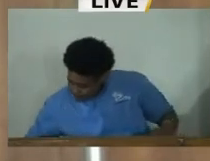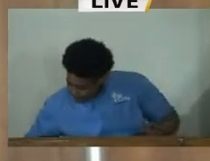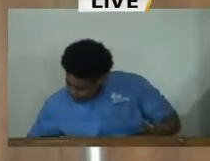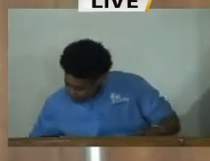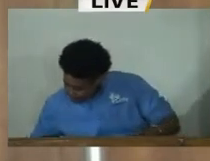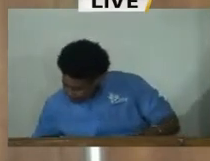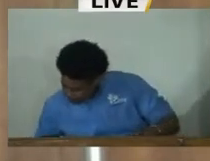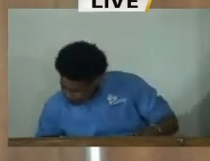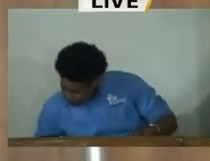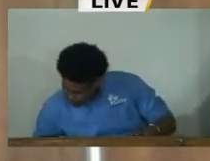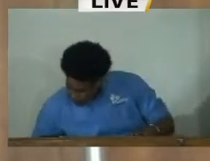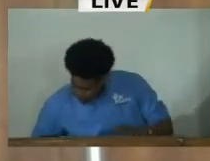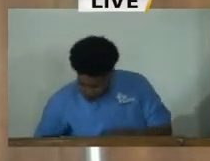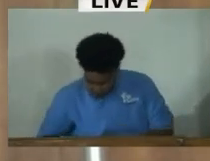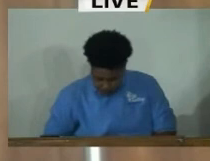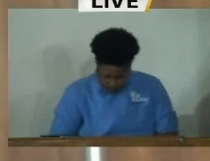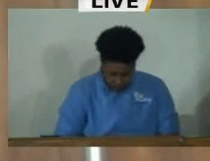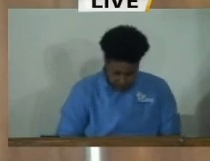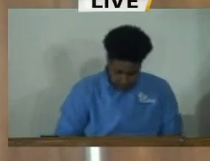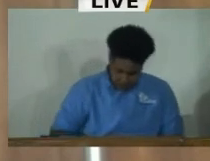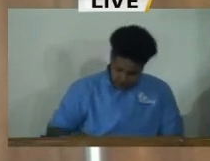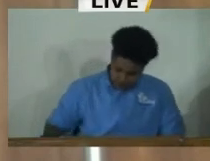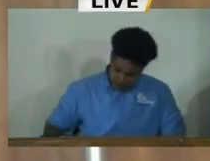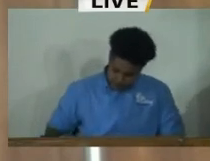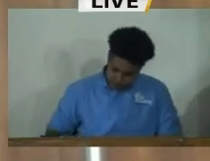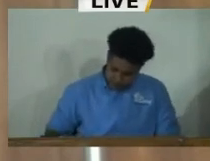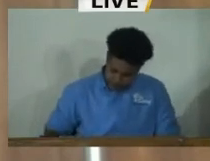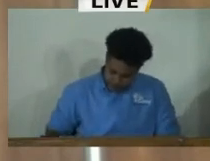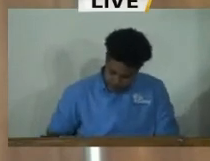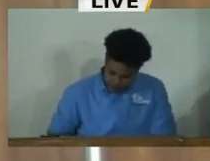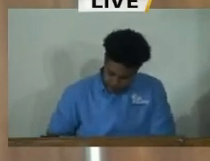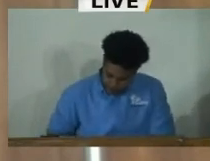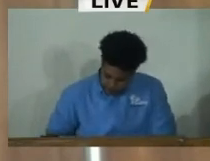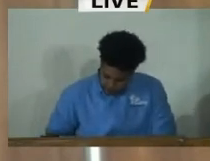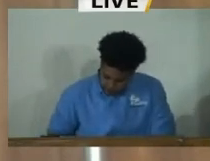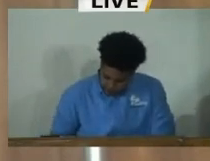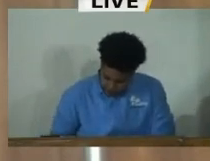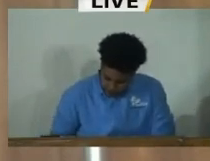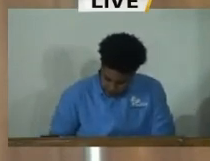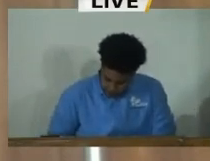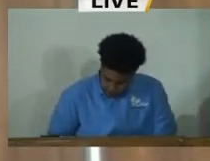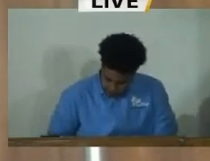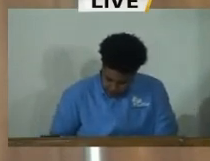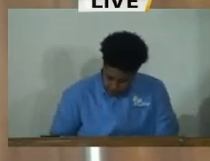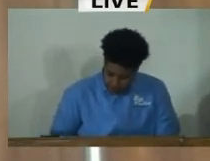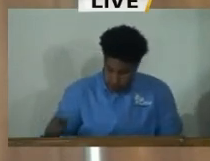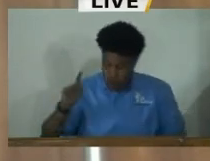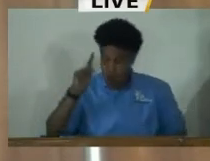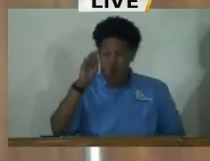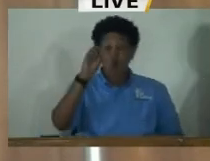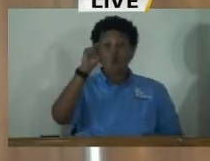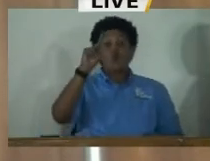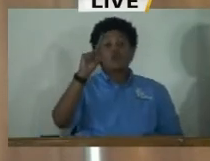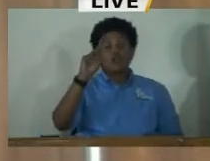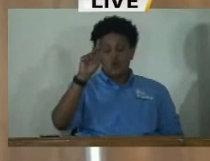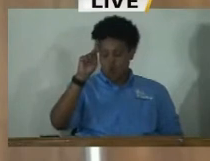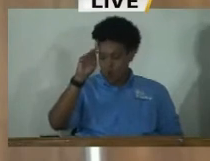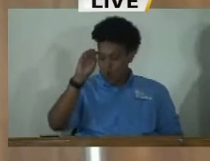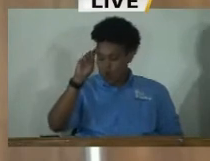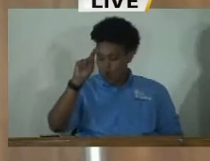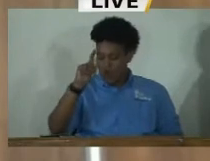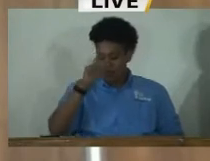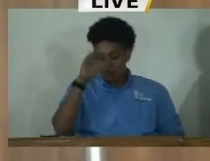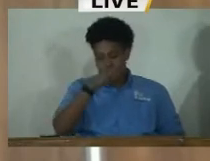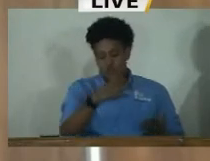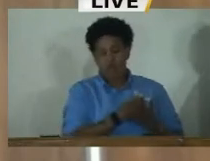pursue. Kodak missed its opportunity, Madam Speaker, with the digital revolution. Let us